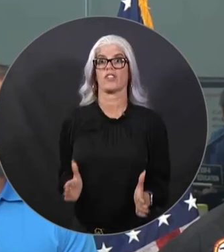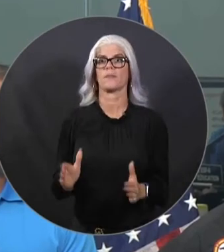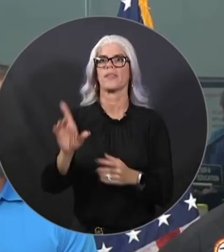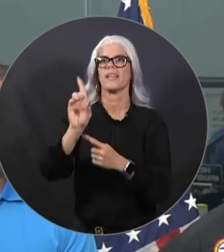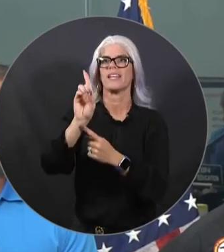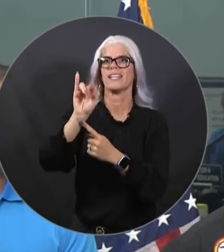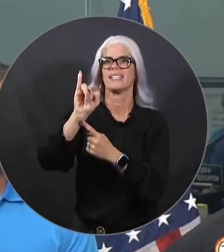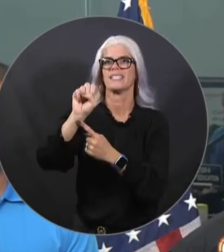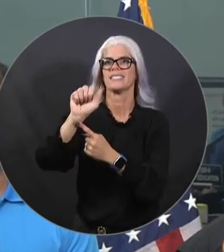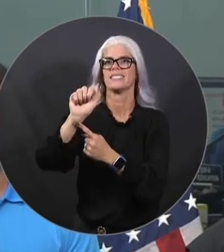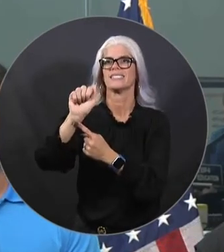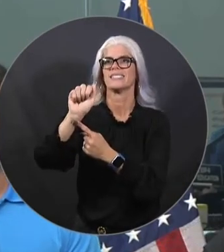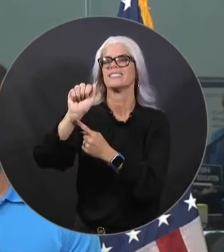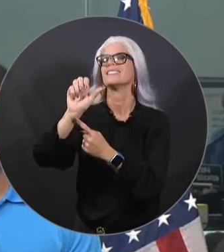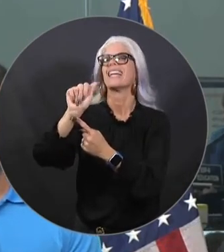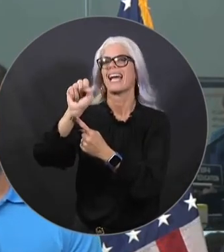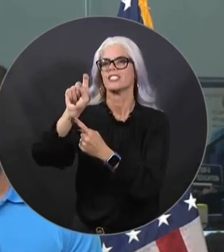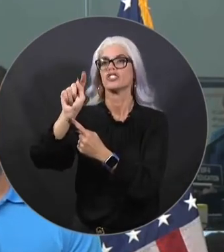disasterassistance.org.